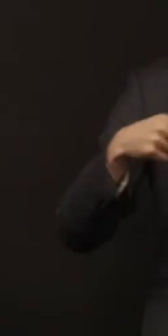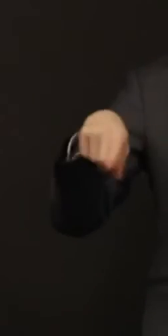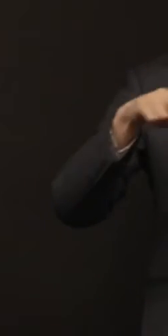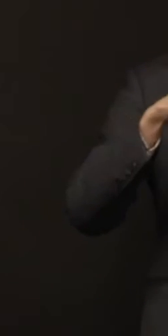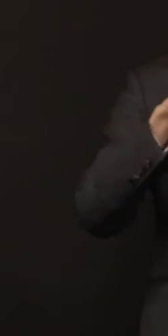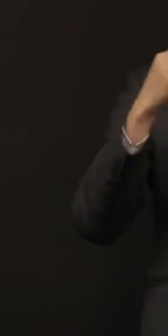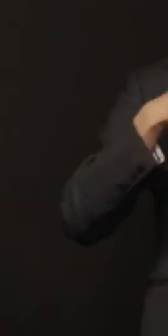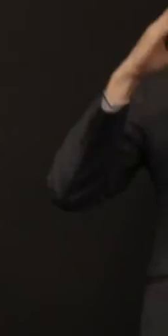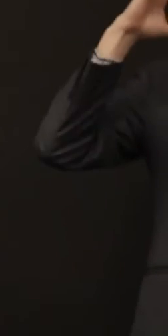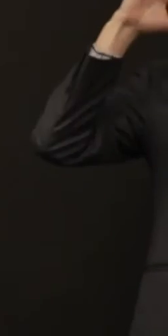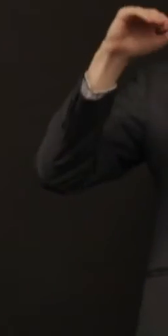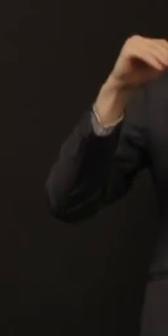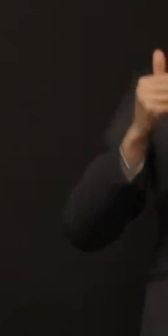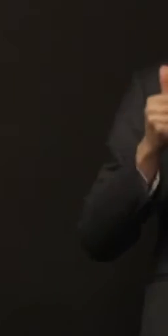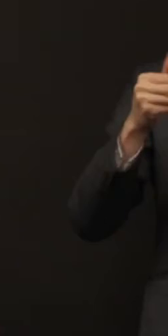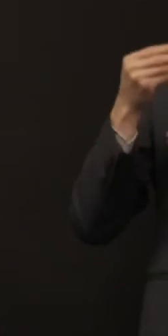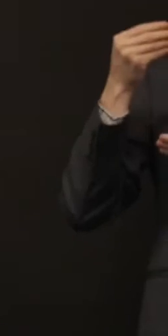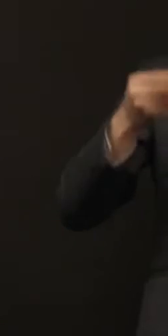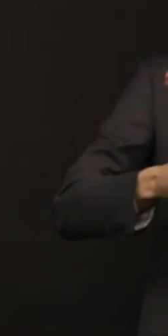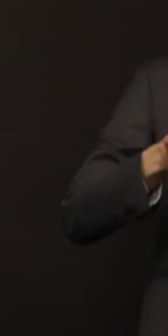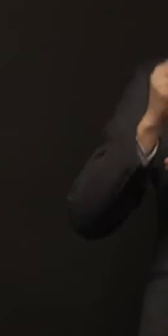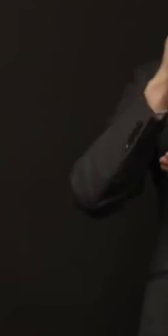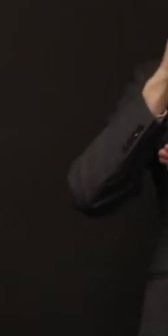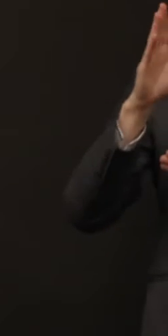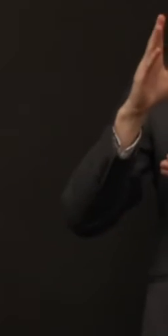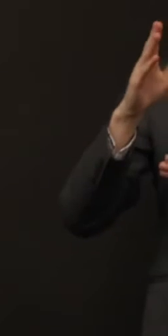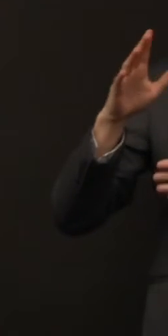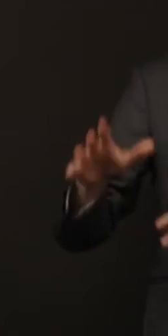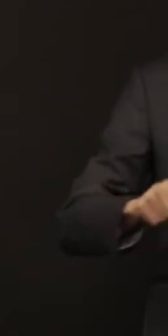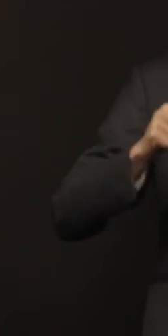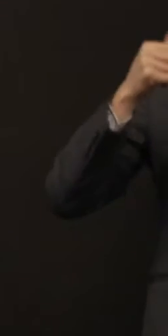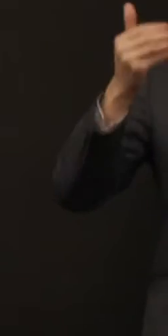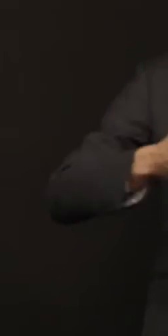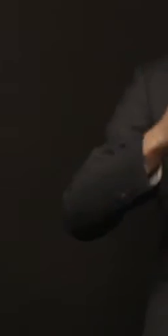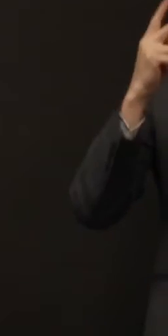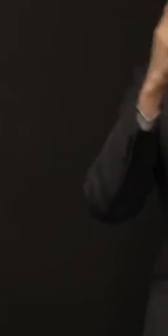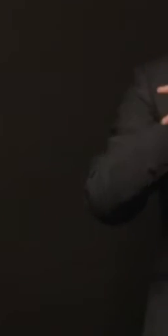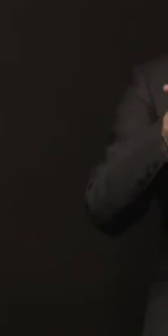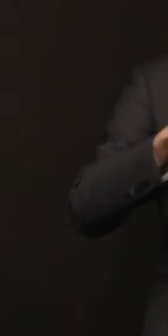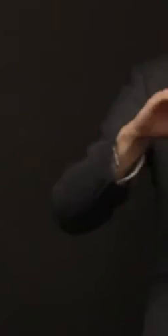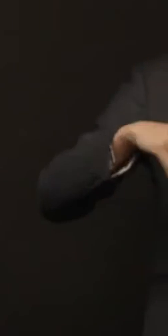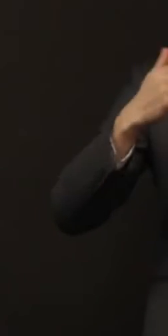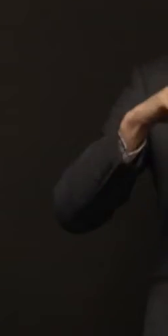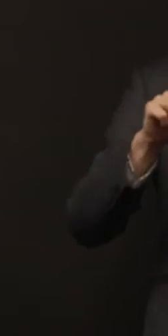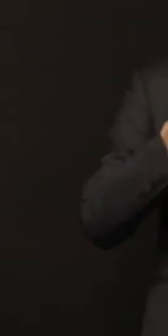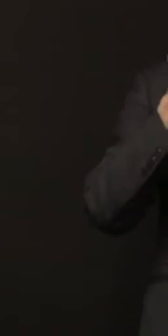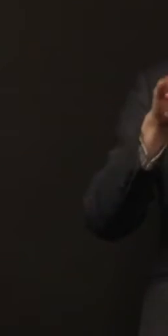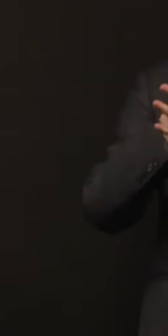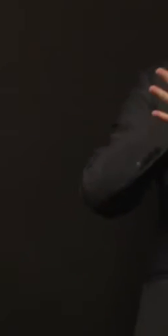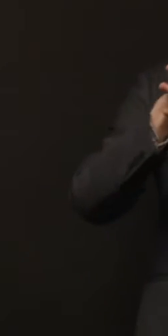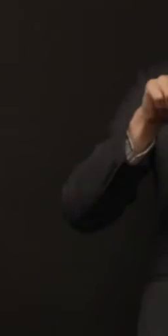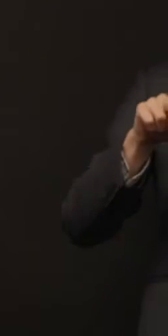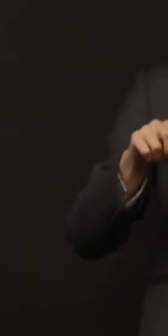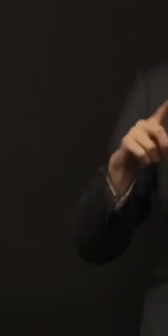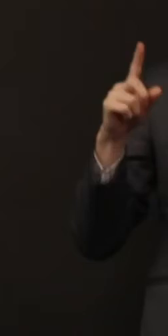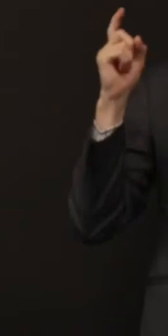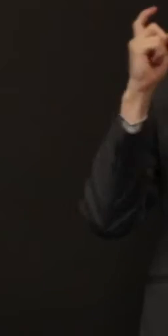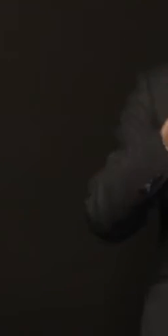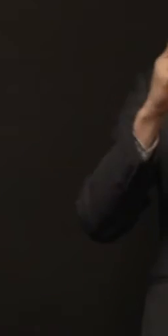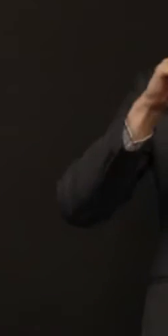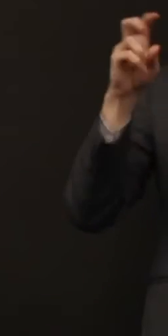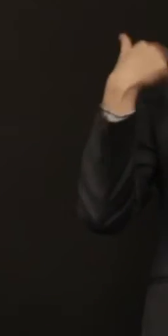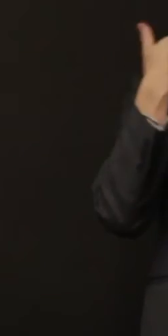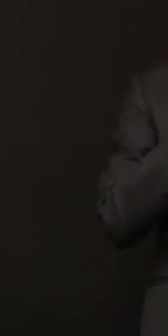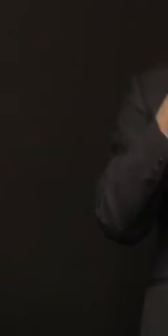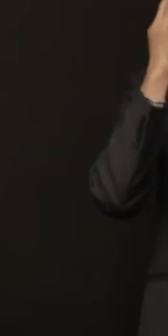hope is that the younger generation is going to come along and they're going to figure out ways to tackle some of the issues that